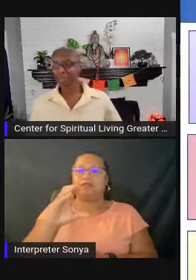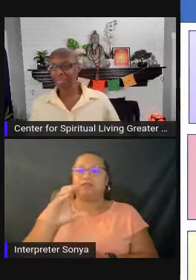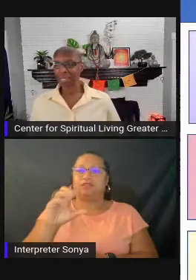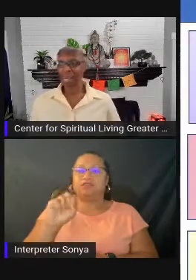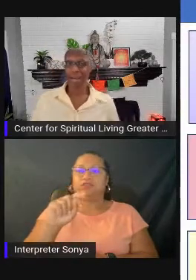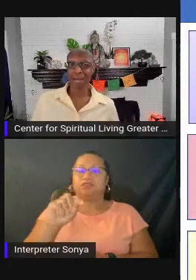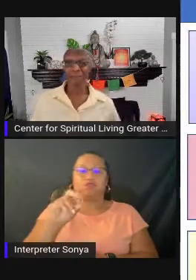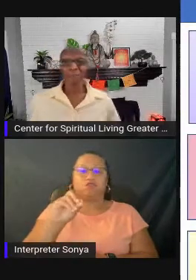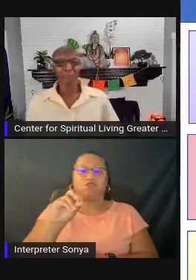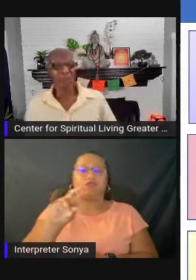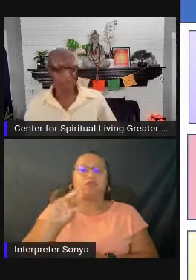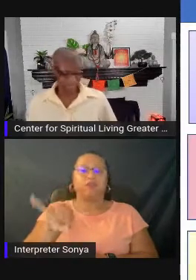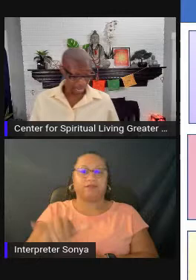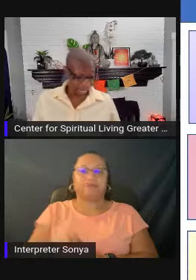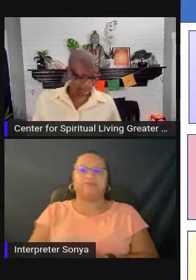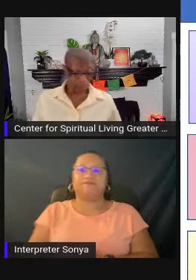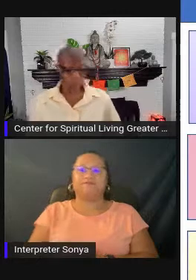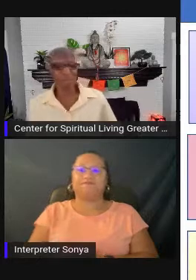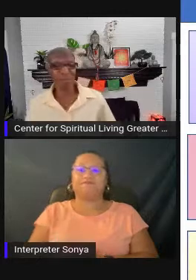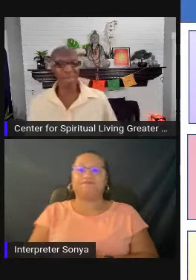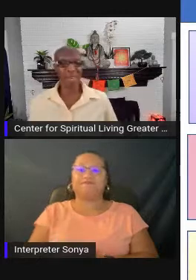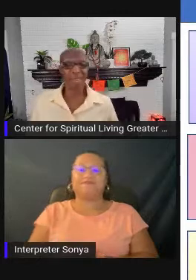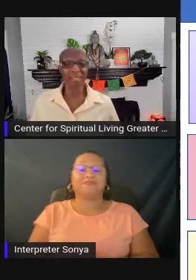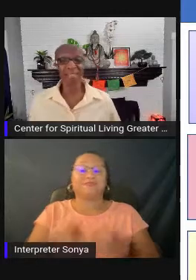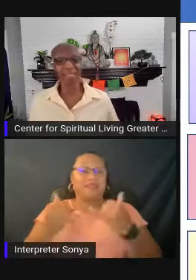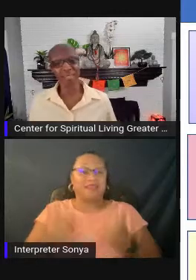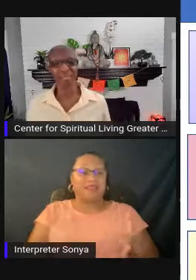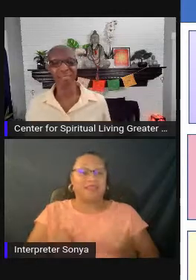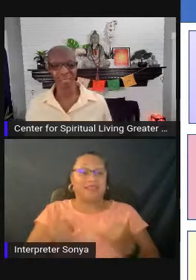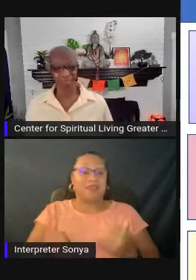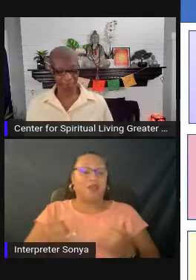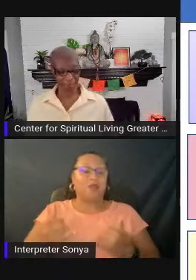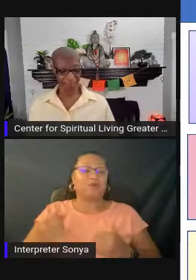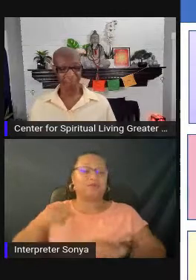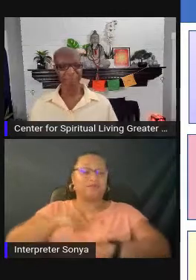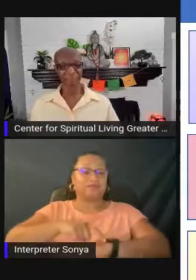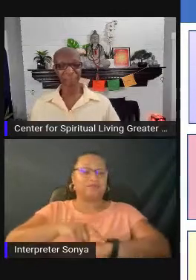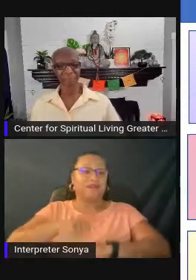Now it's time for announcements.